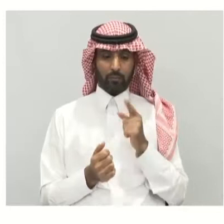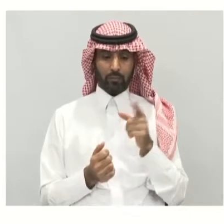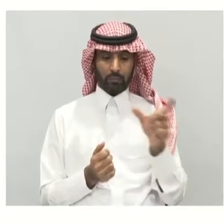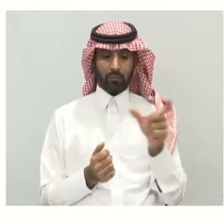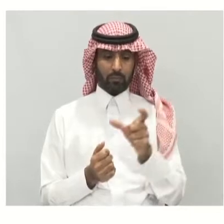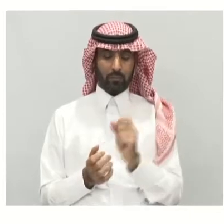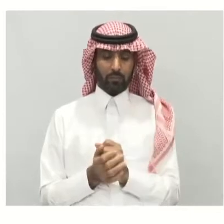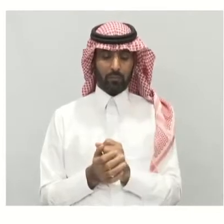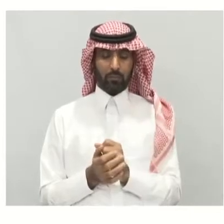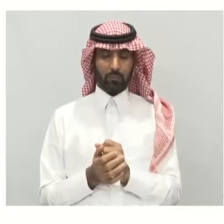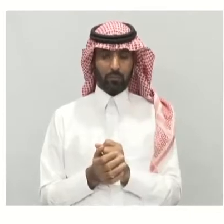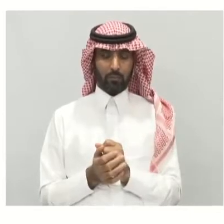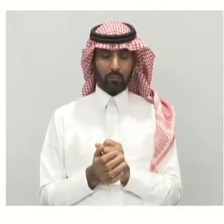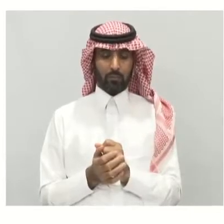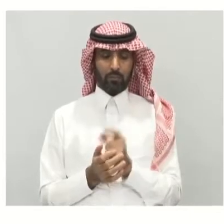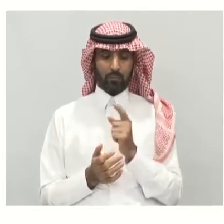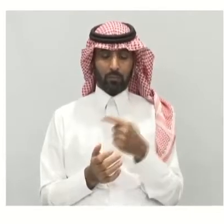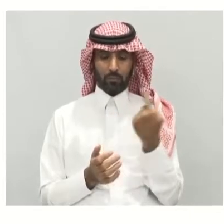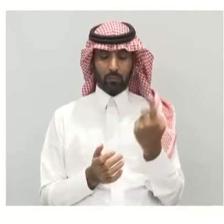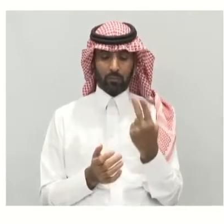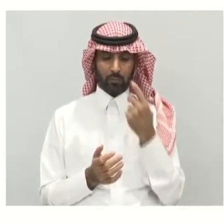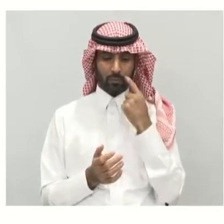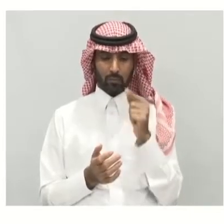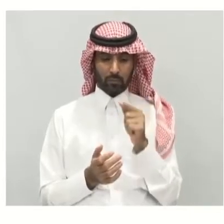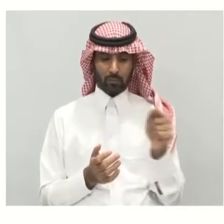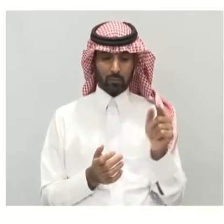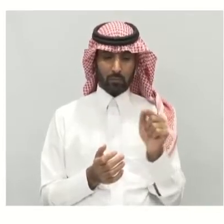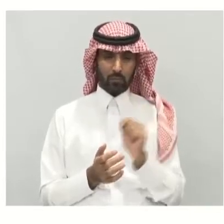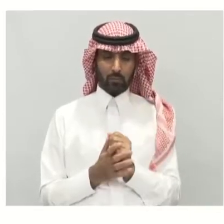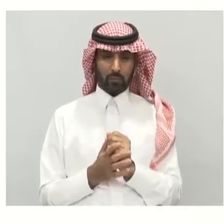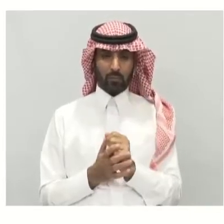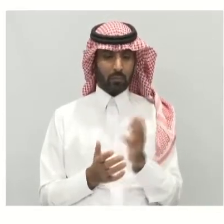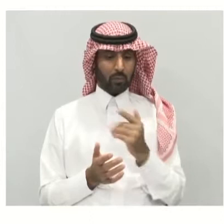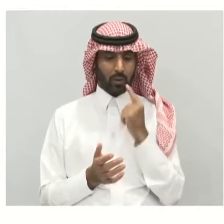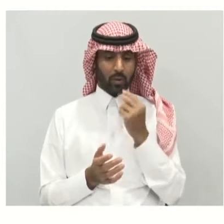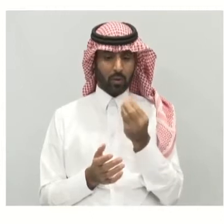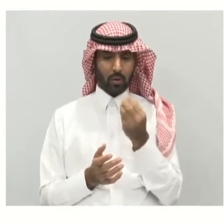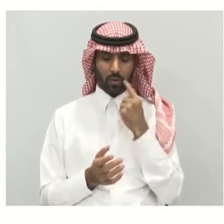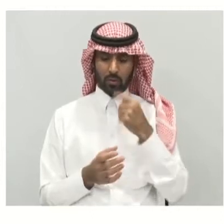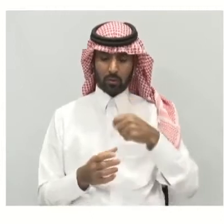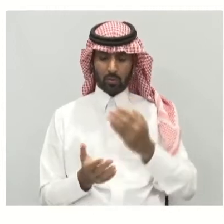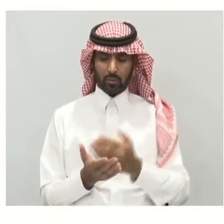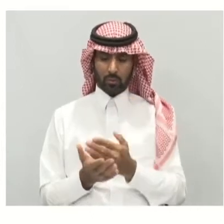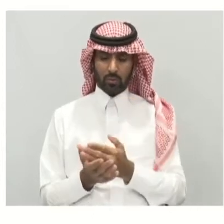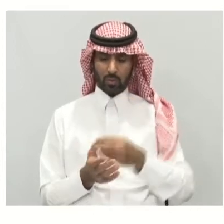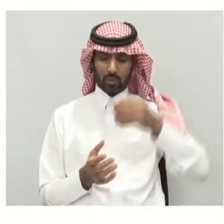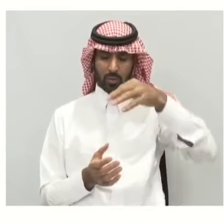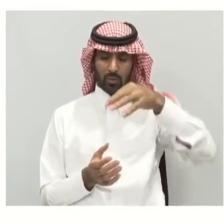we can use, okay? Number two, I don't use much salt. Salt